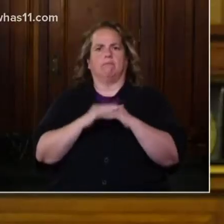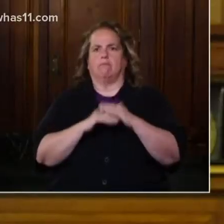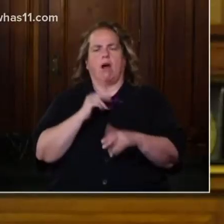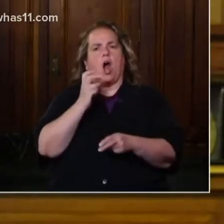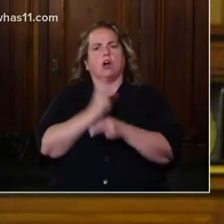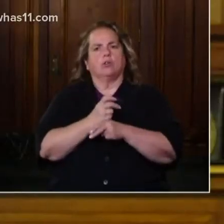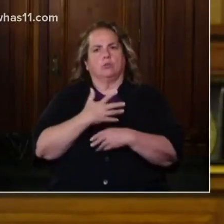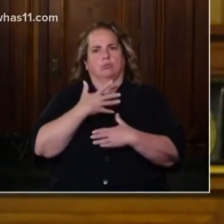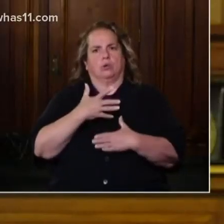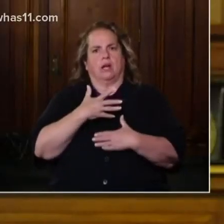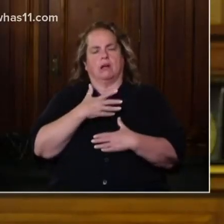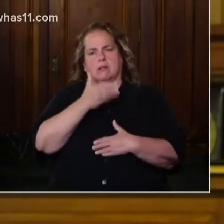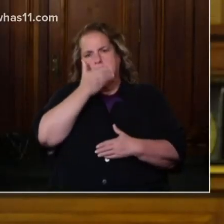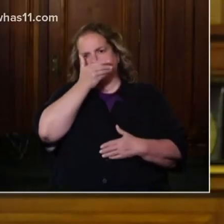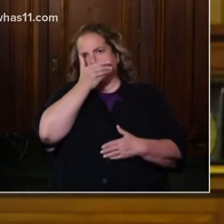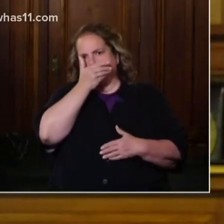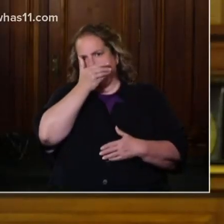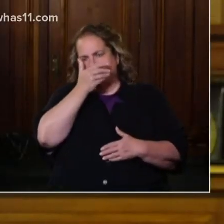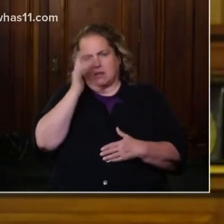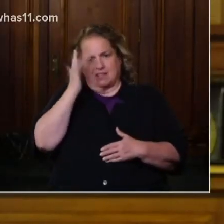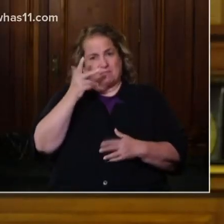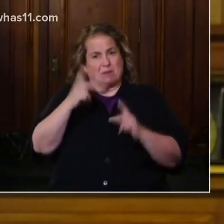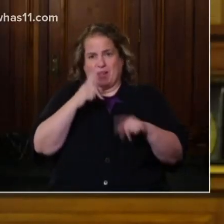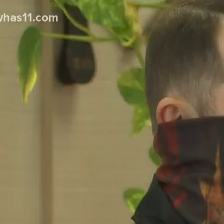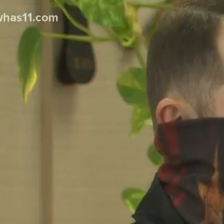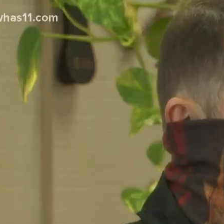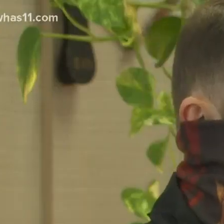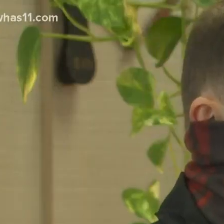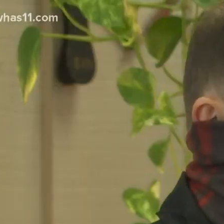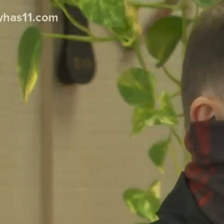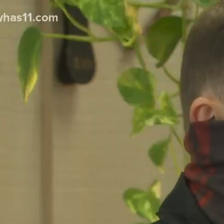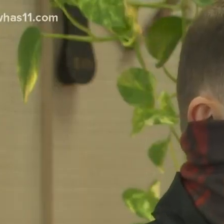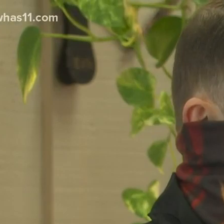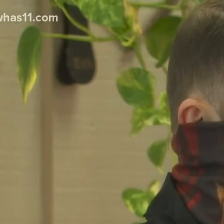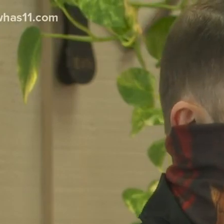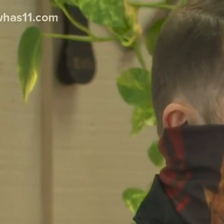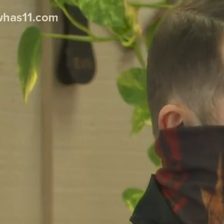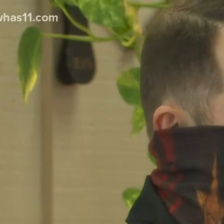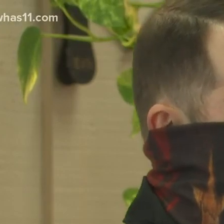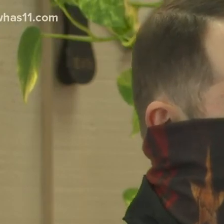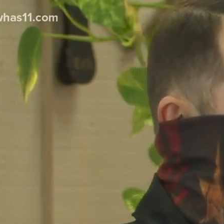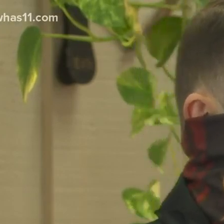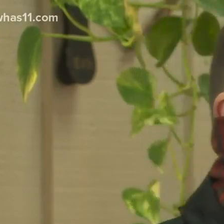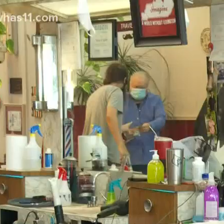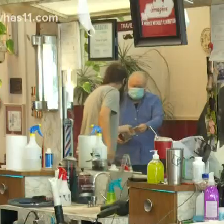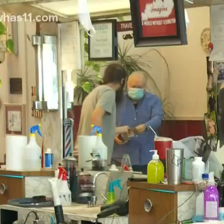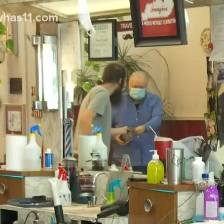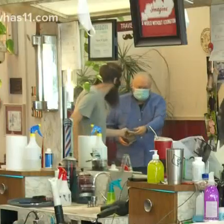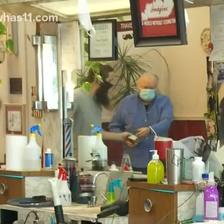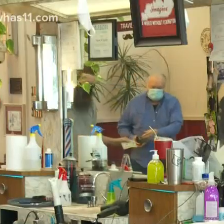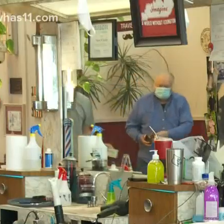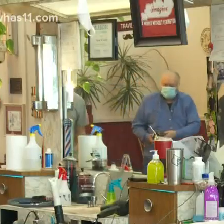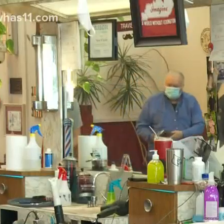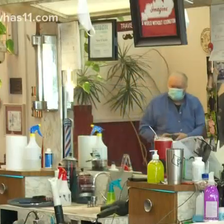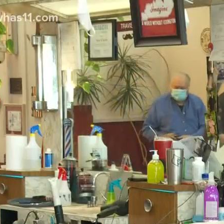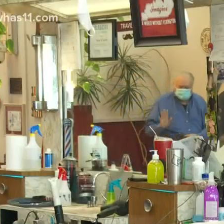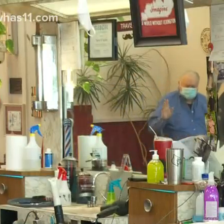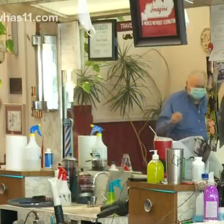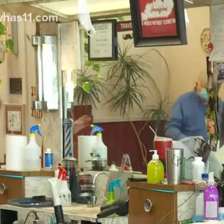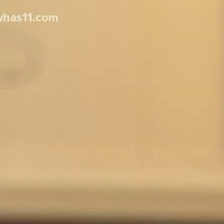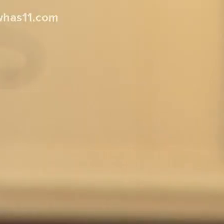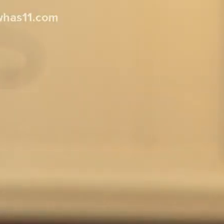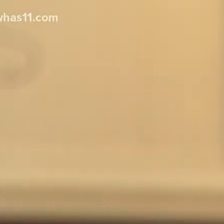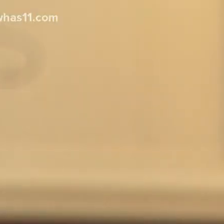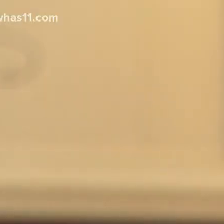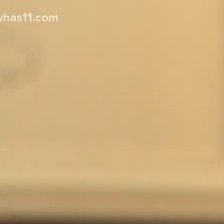Governor Andy Beshear and Kentucky Public Health Commissioner Stephen Stack both brought up masks during their briefing Wednesday. Right now, Kentucky is